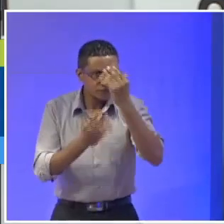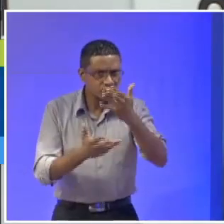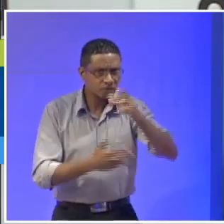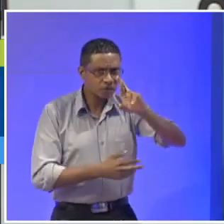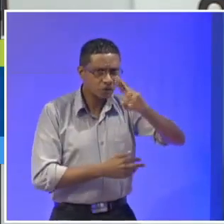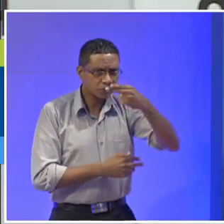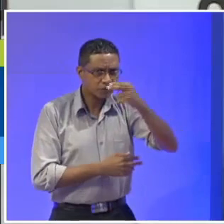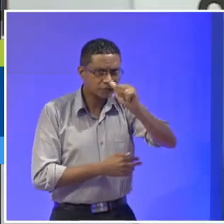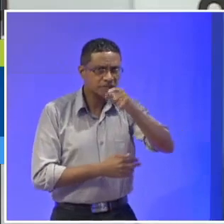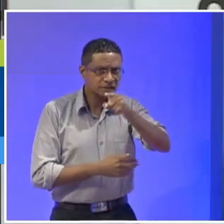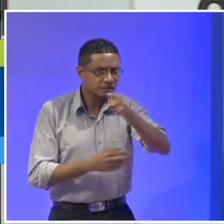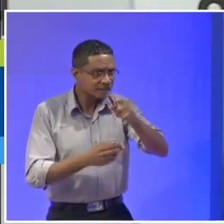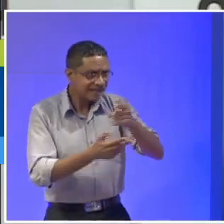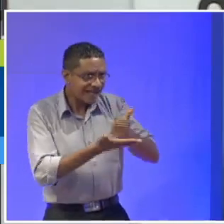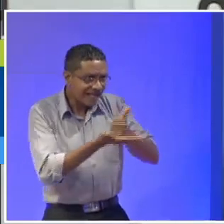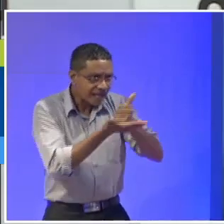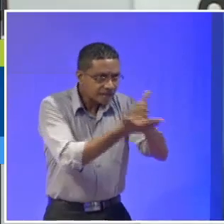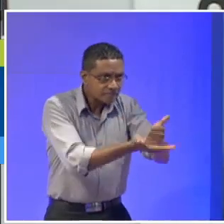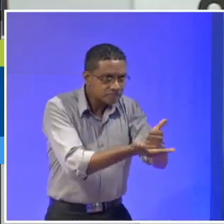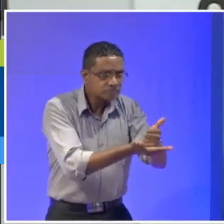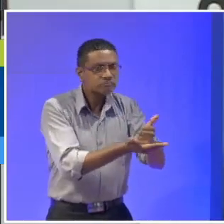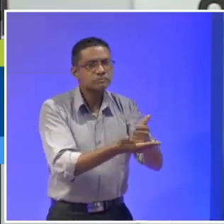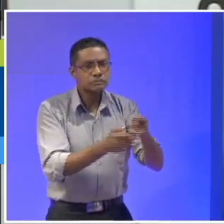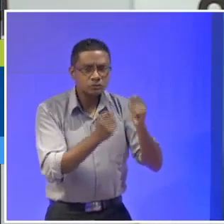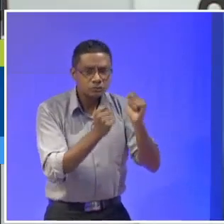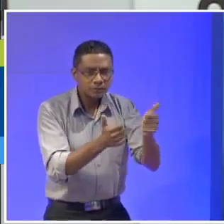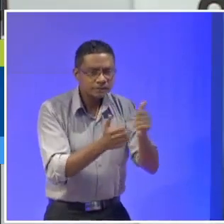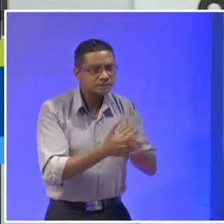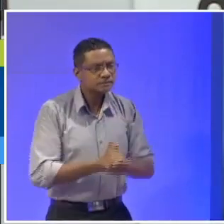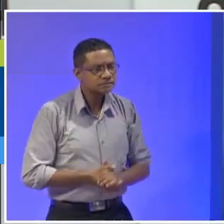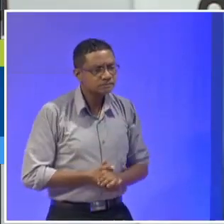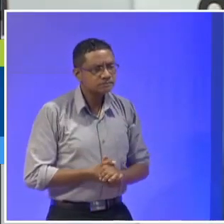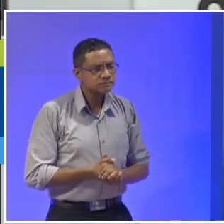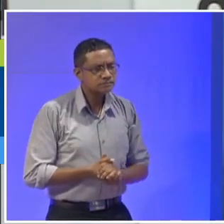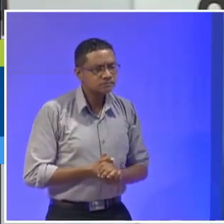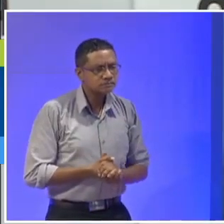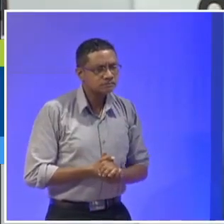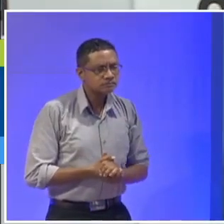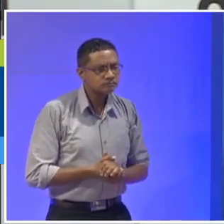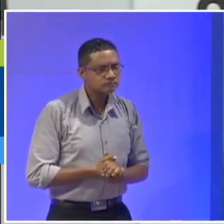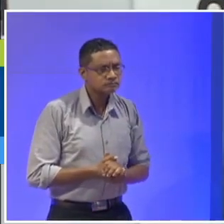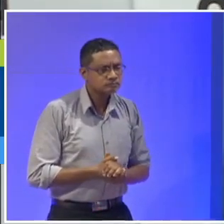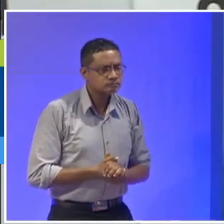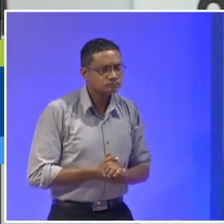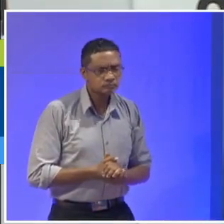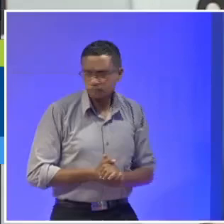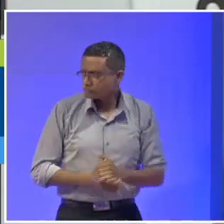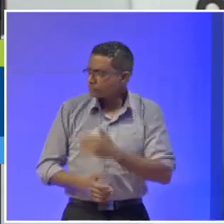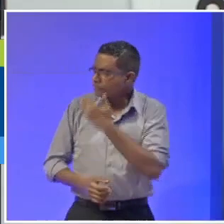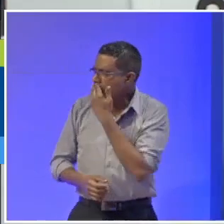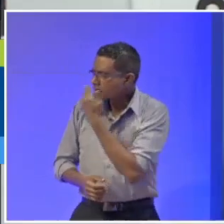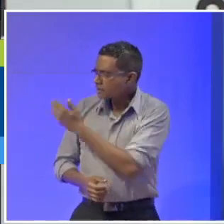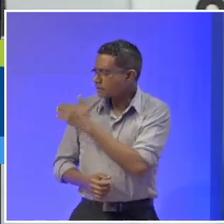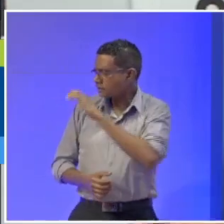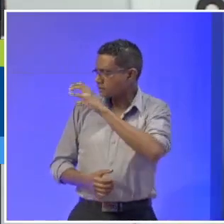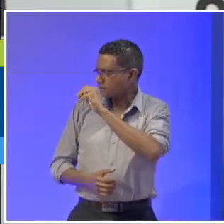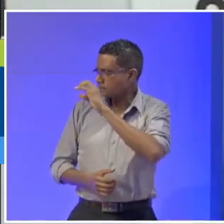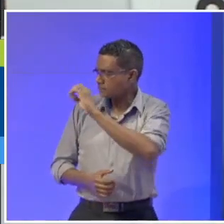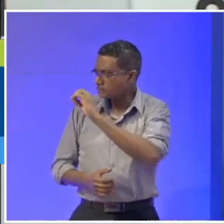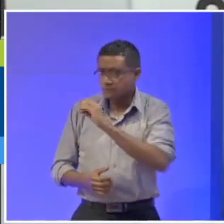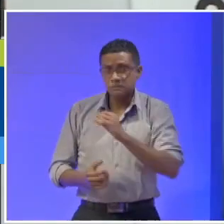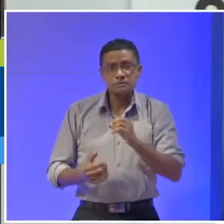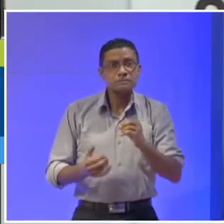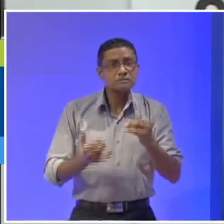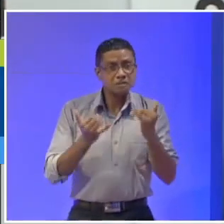as appropriate. So that is where we are in terms of the investigation. Thank you very much, CMO. We go back